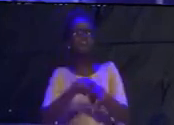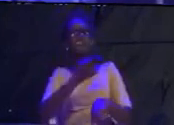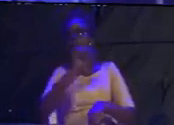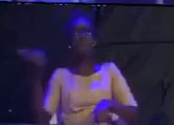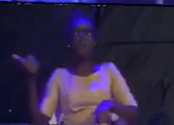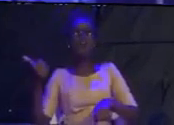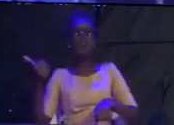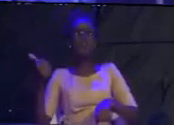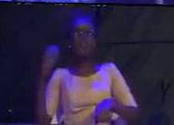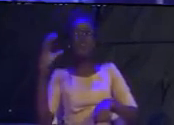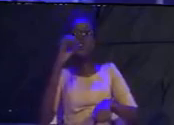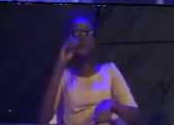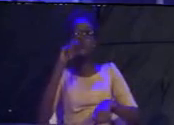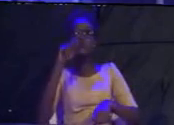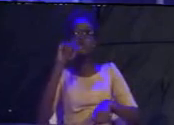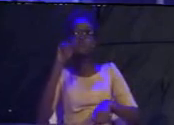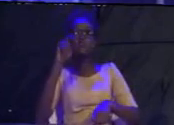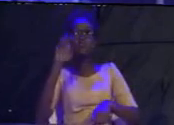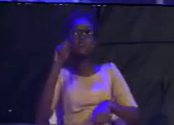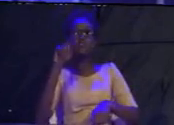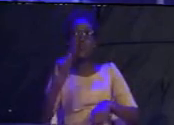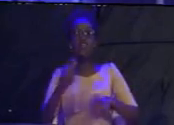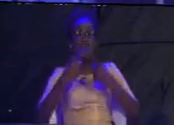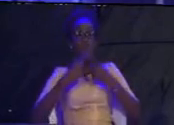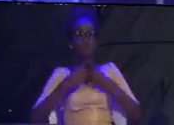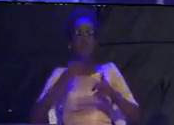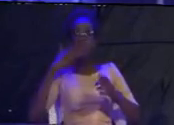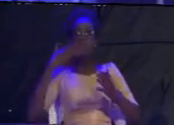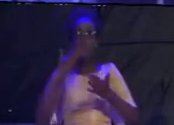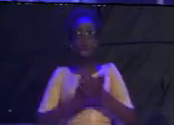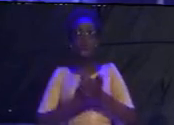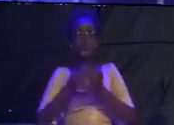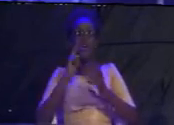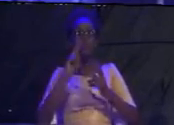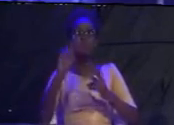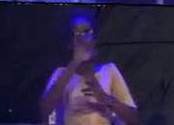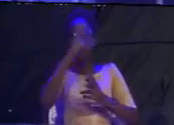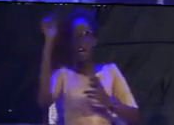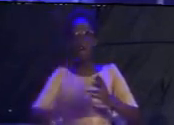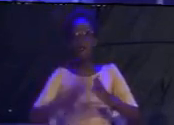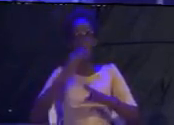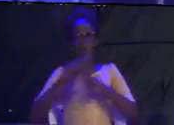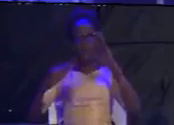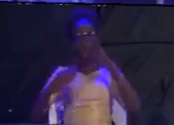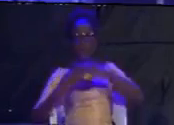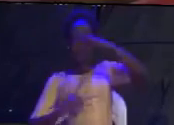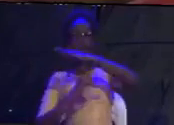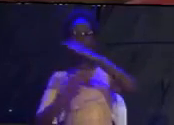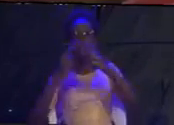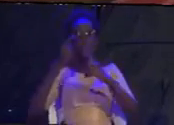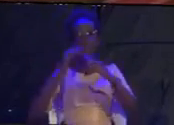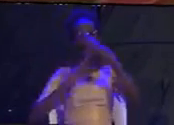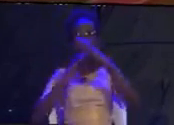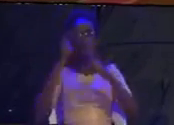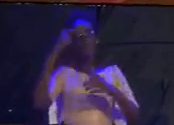be like other continents. But more to that, I see an Africa built